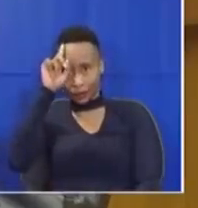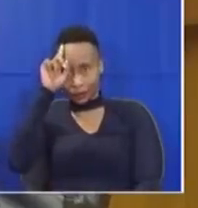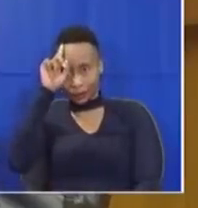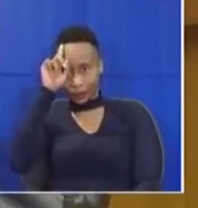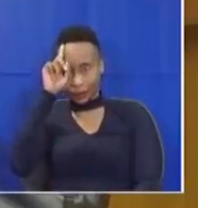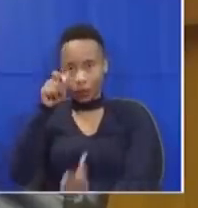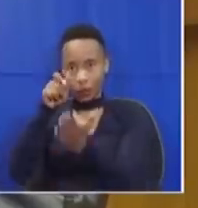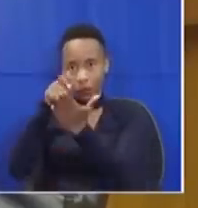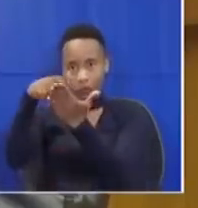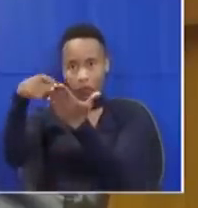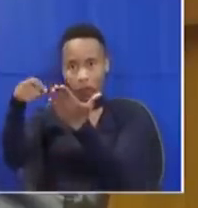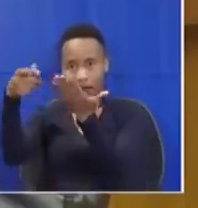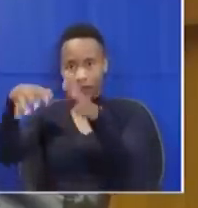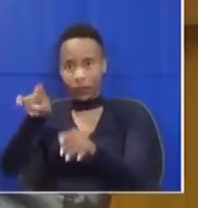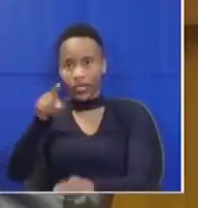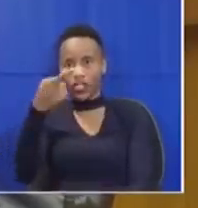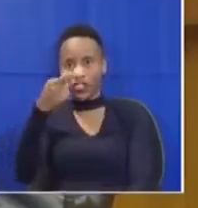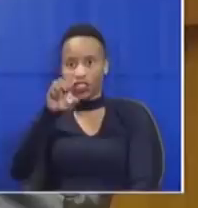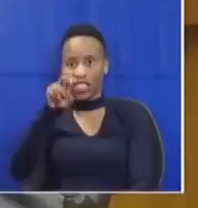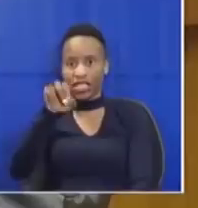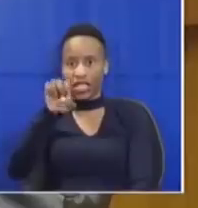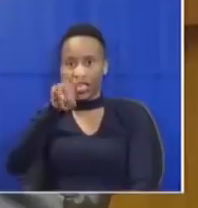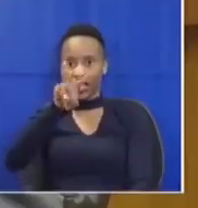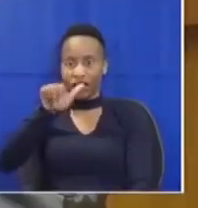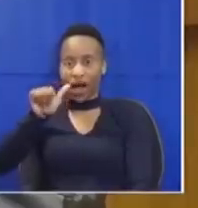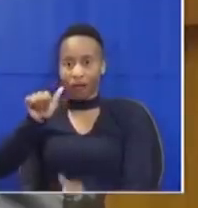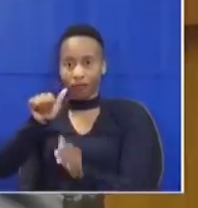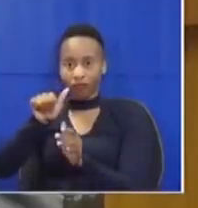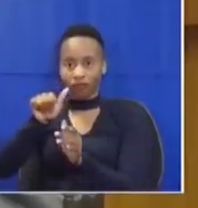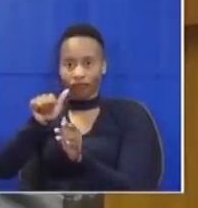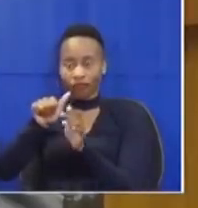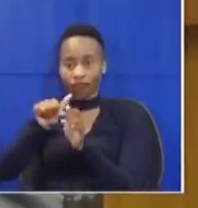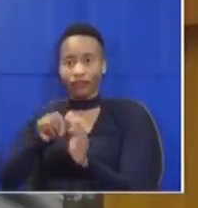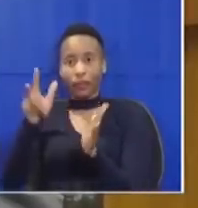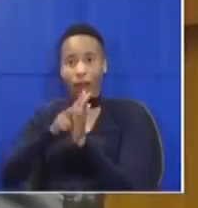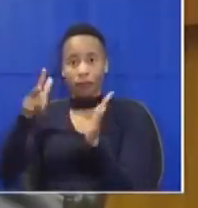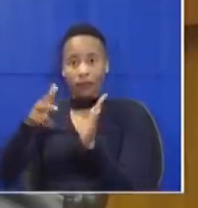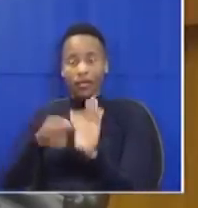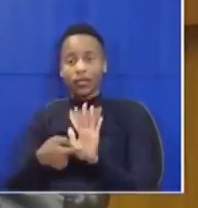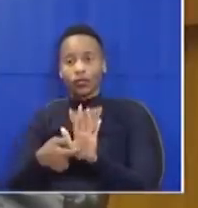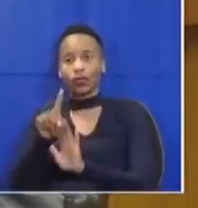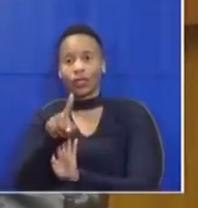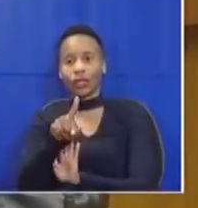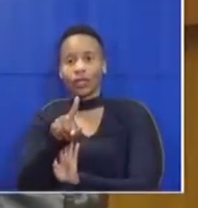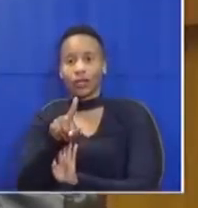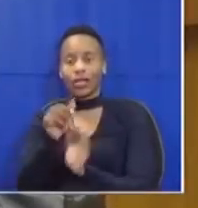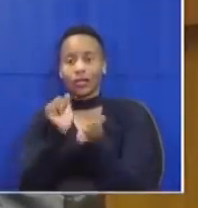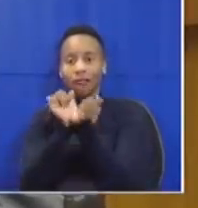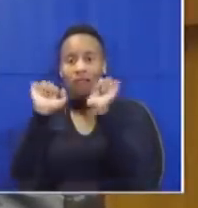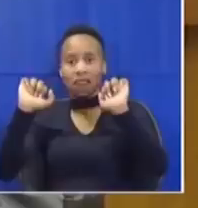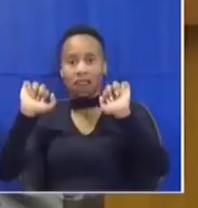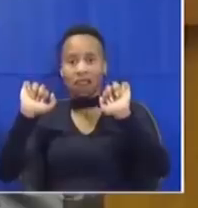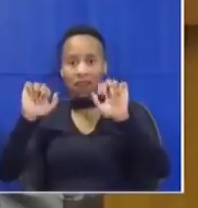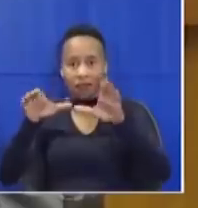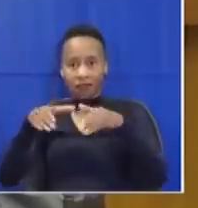the Geneva Conventions to show that the liberation movement was a